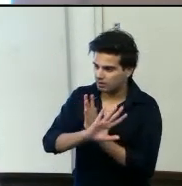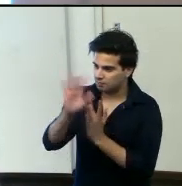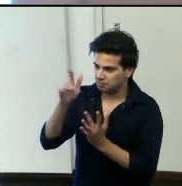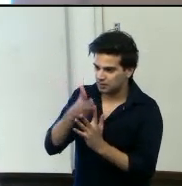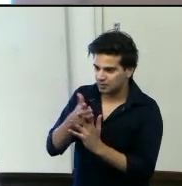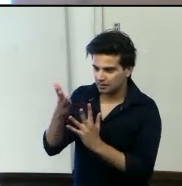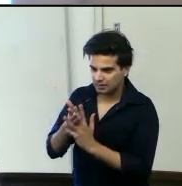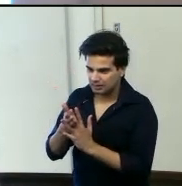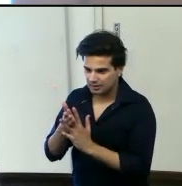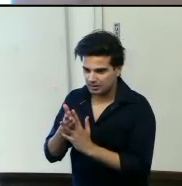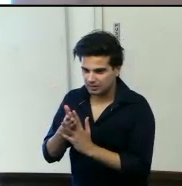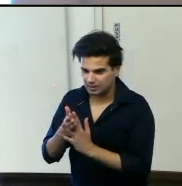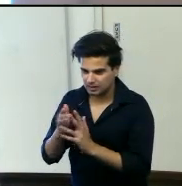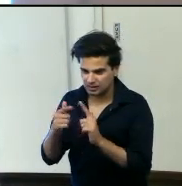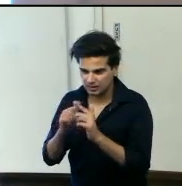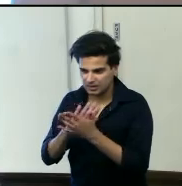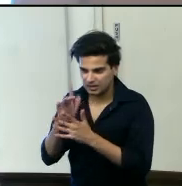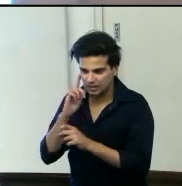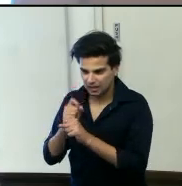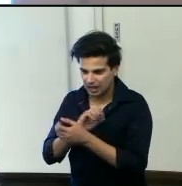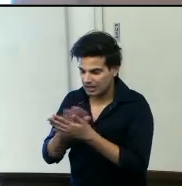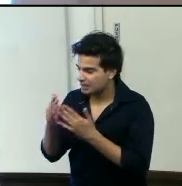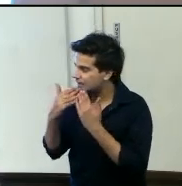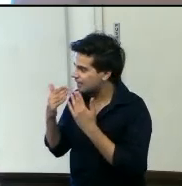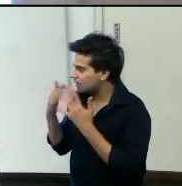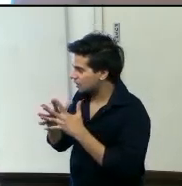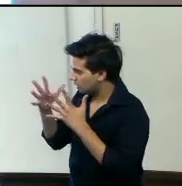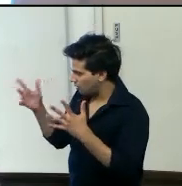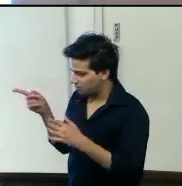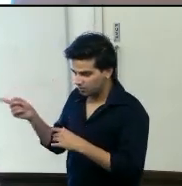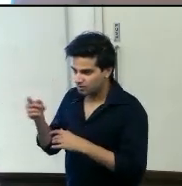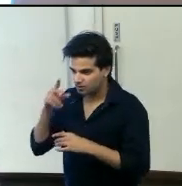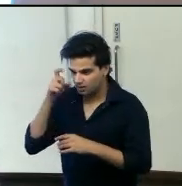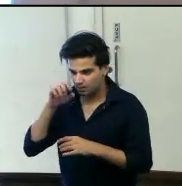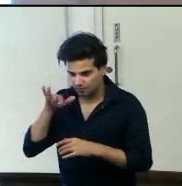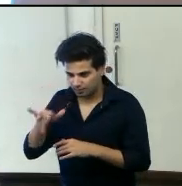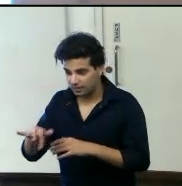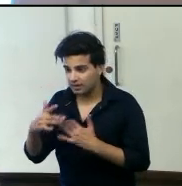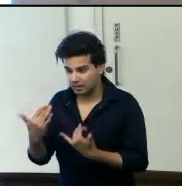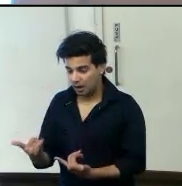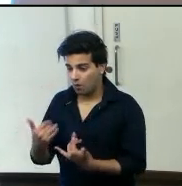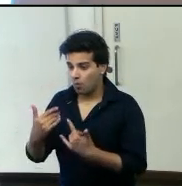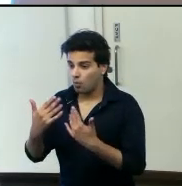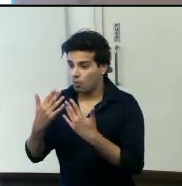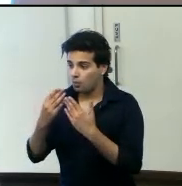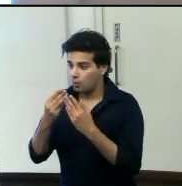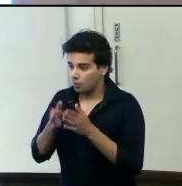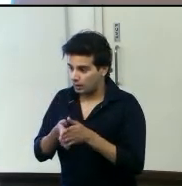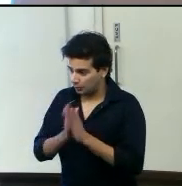thigh pair. Thank you very much. And I now request,